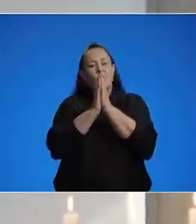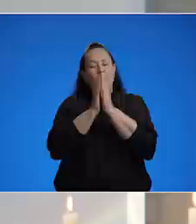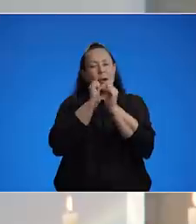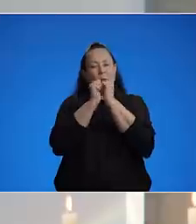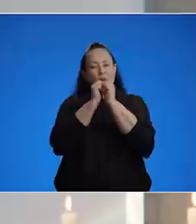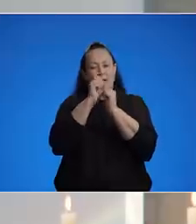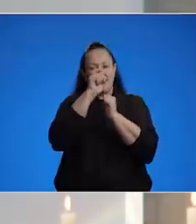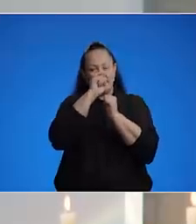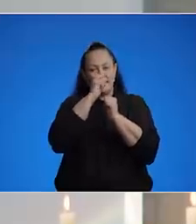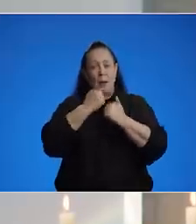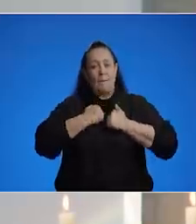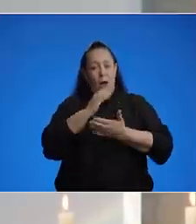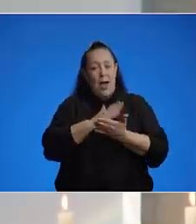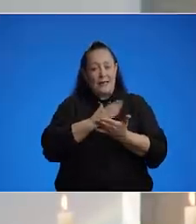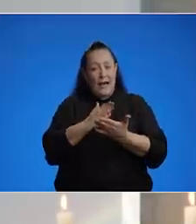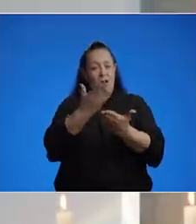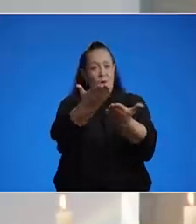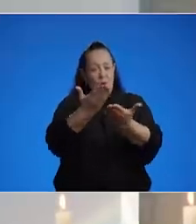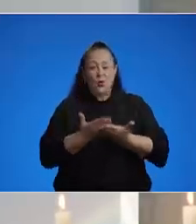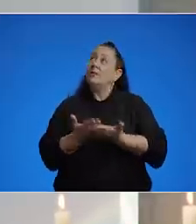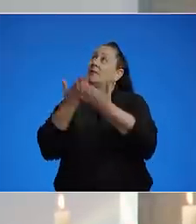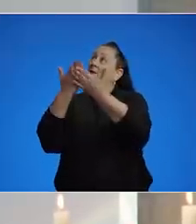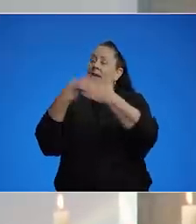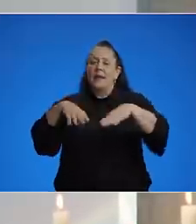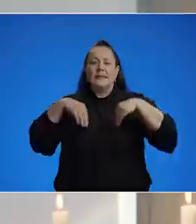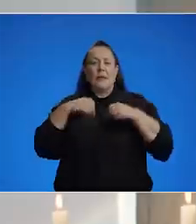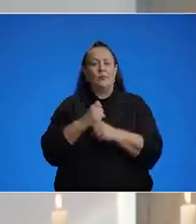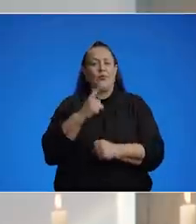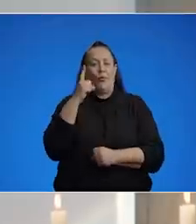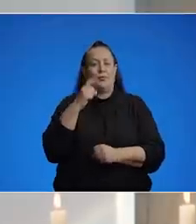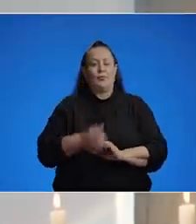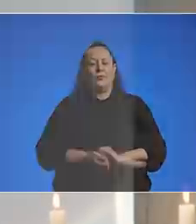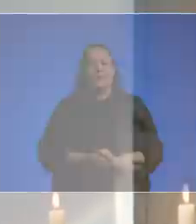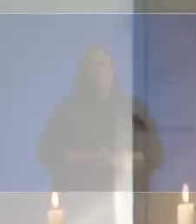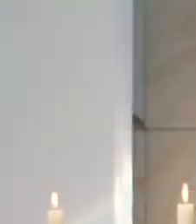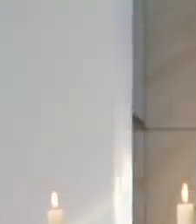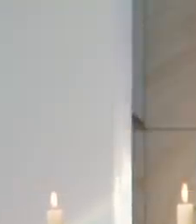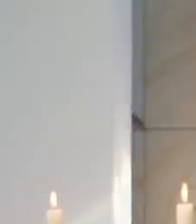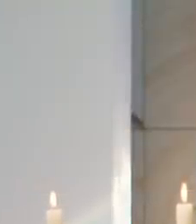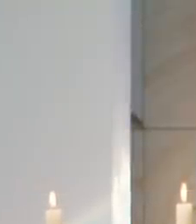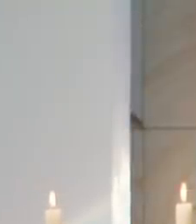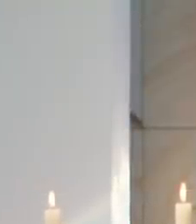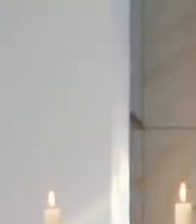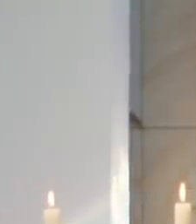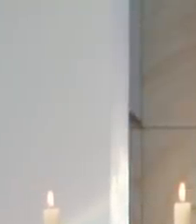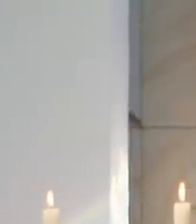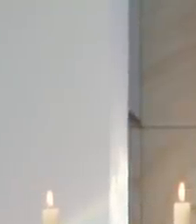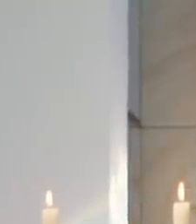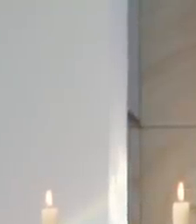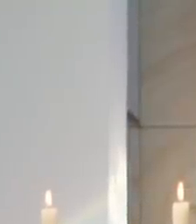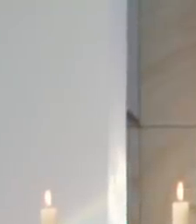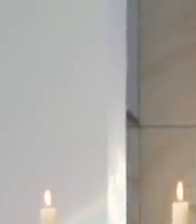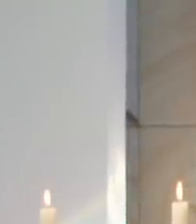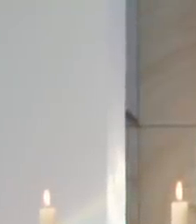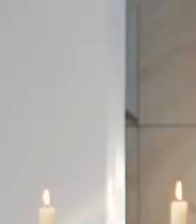sisters, That my sacrifice and yours may be acceptable to God, The Almighty Father. And the Lord accept the sacrifice of your name,